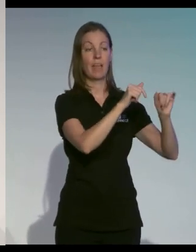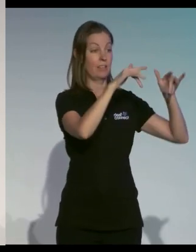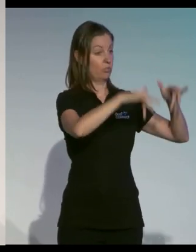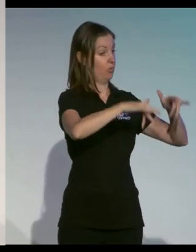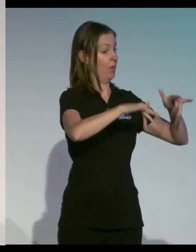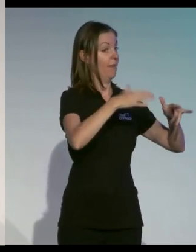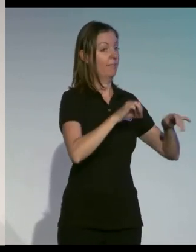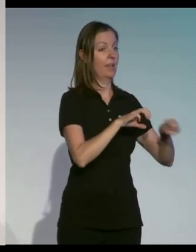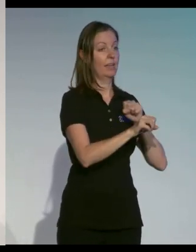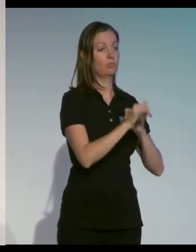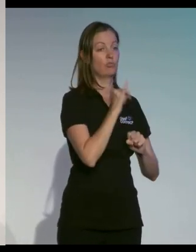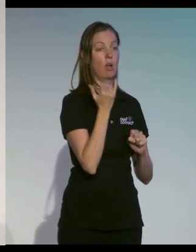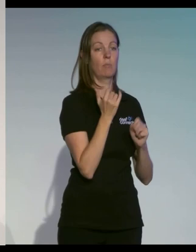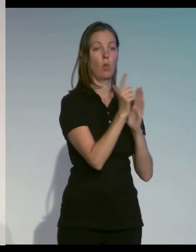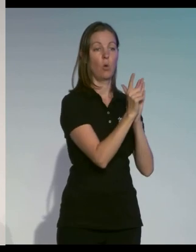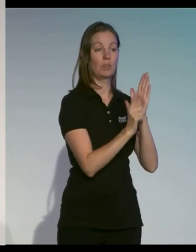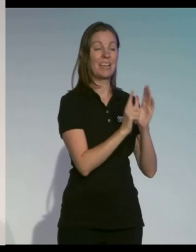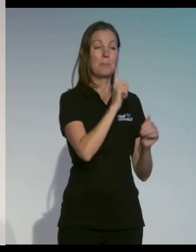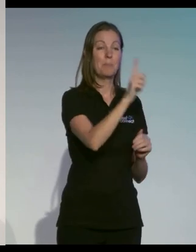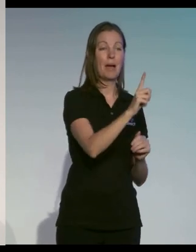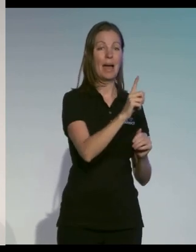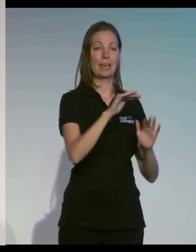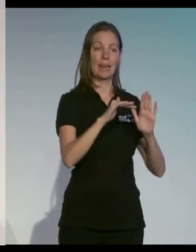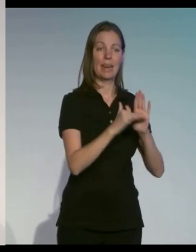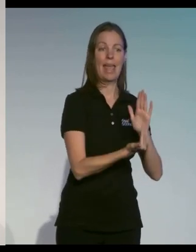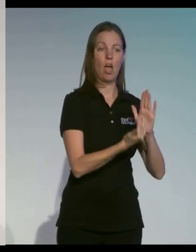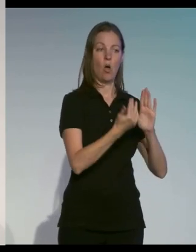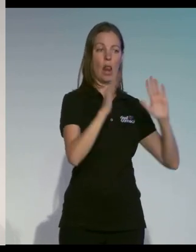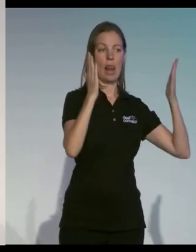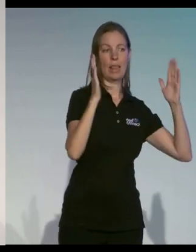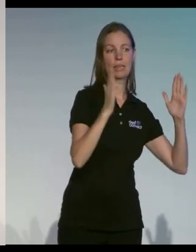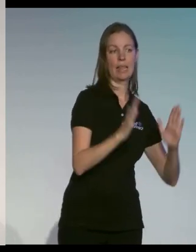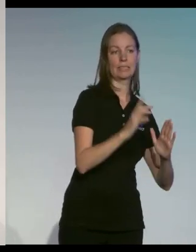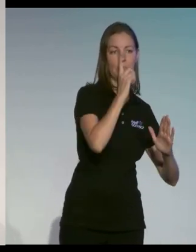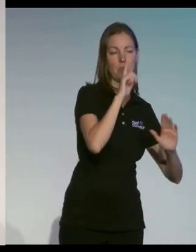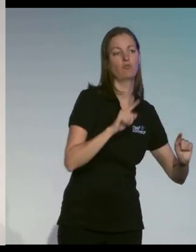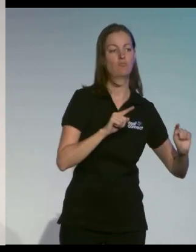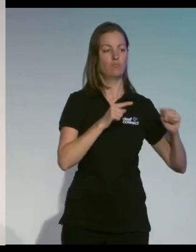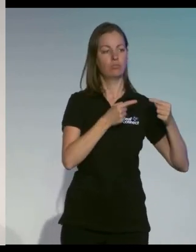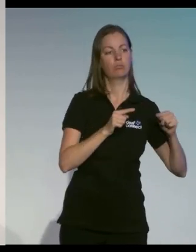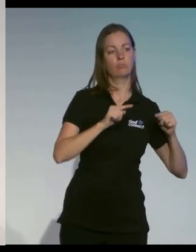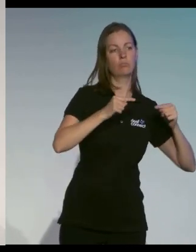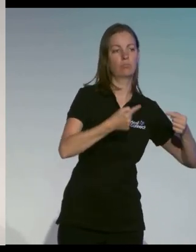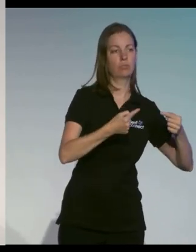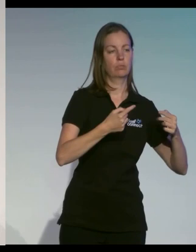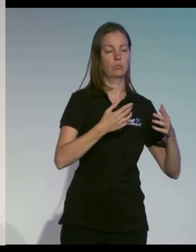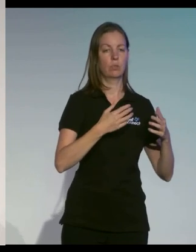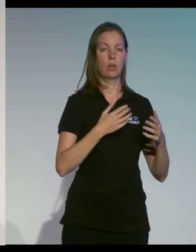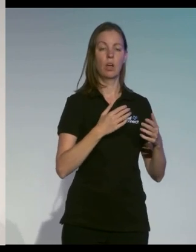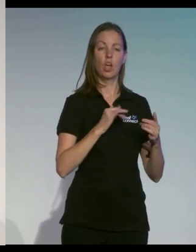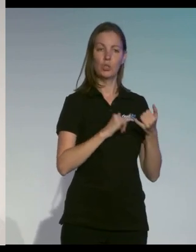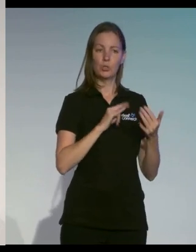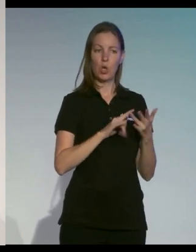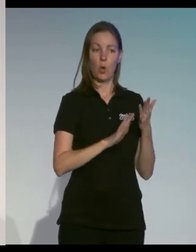laws, but the opposition to it, the resistance to it, is diminishing. So this is what international human rights law can